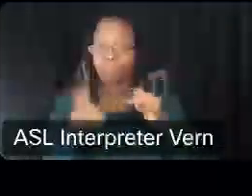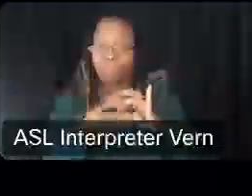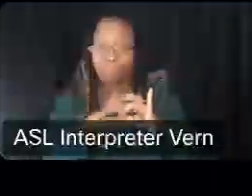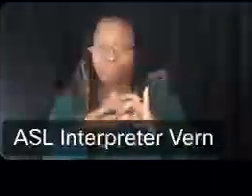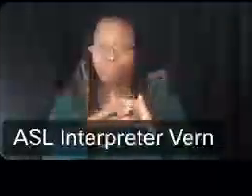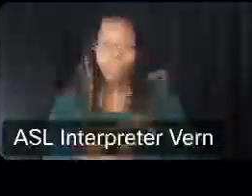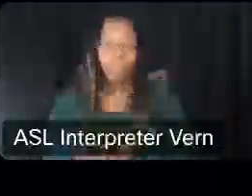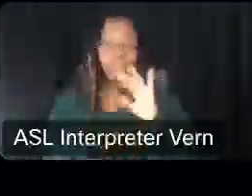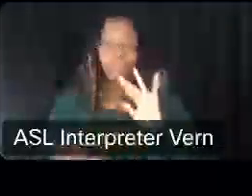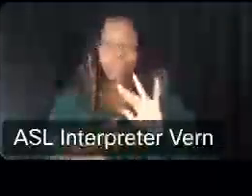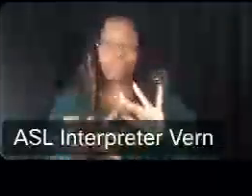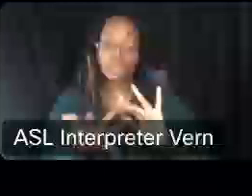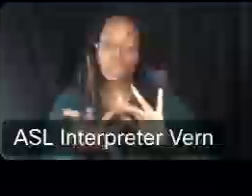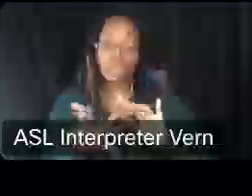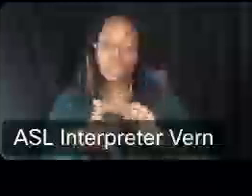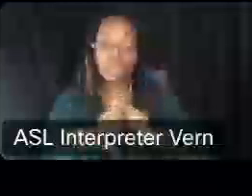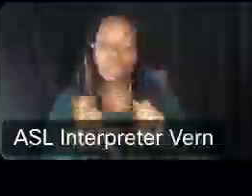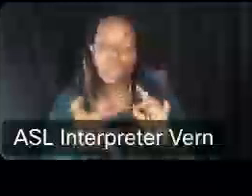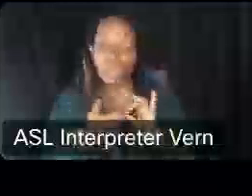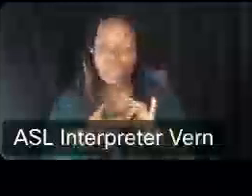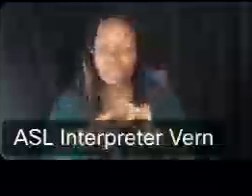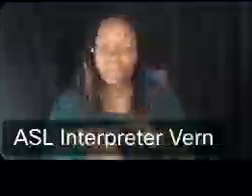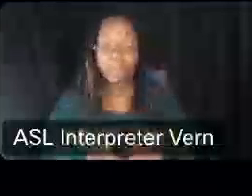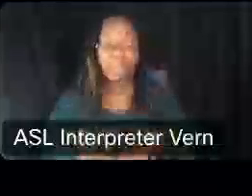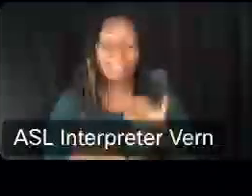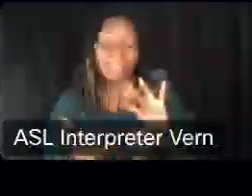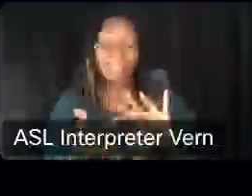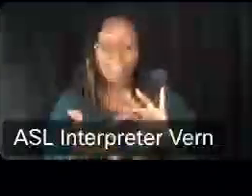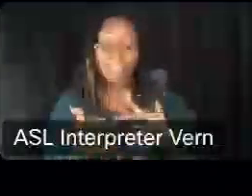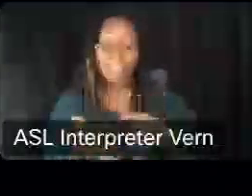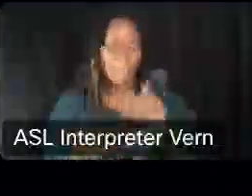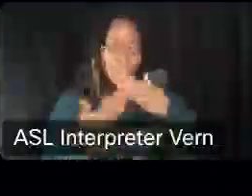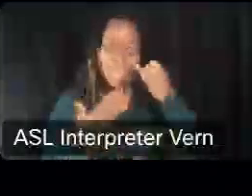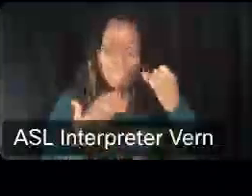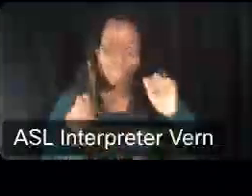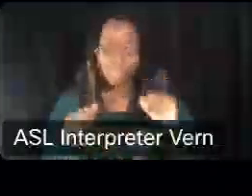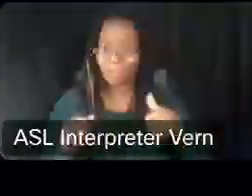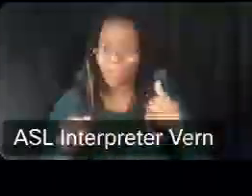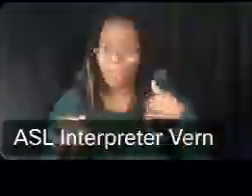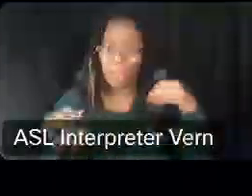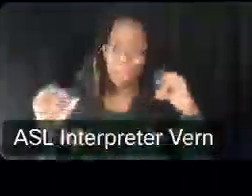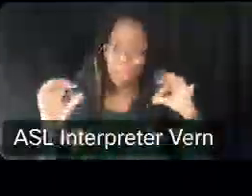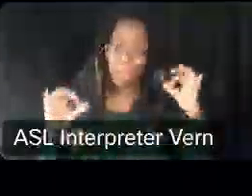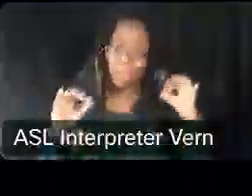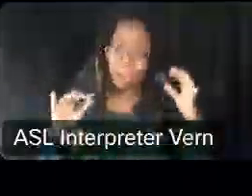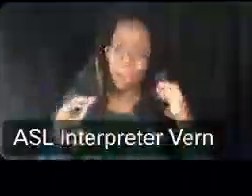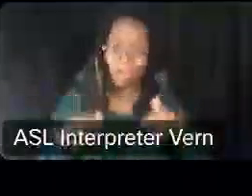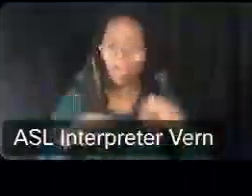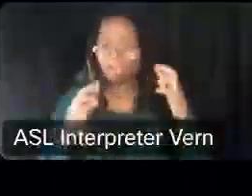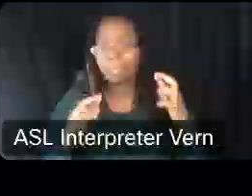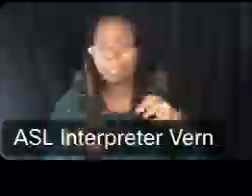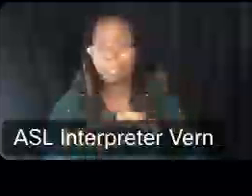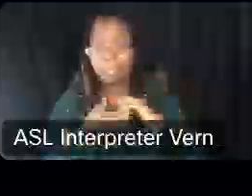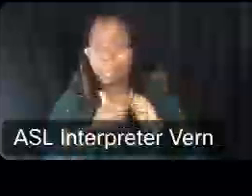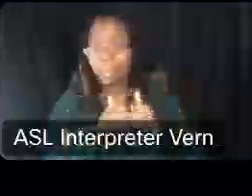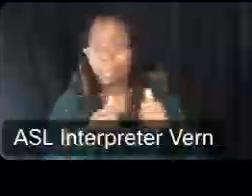without relationship and connection, we can have great ideas, but without holding respect and collaboration in the ways we connect